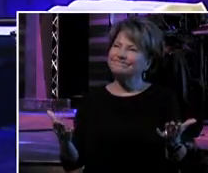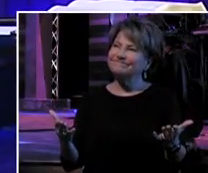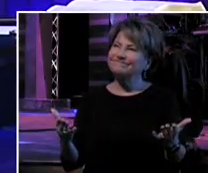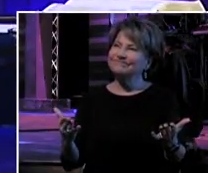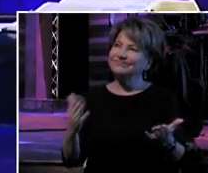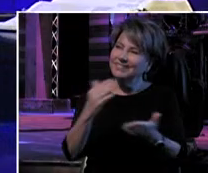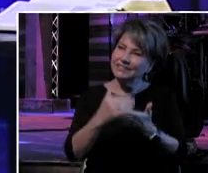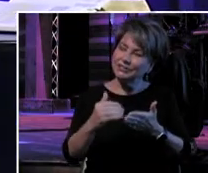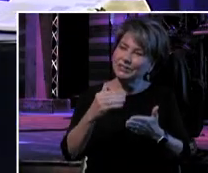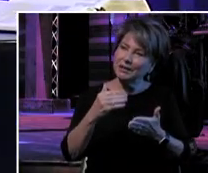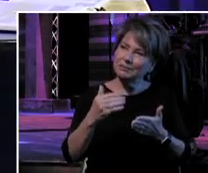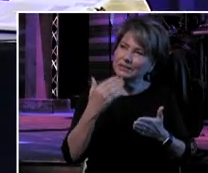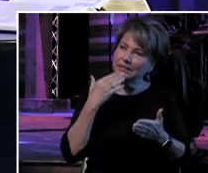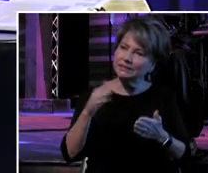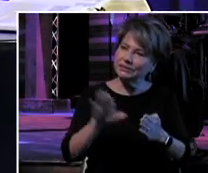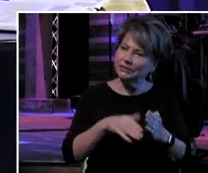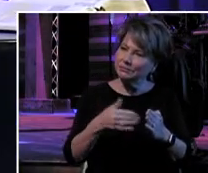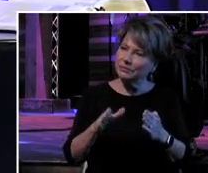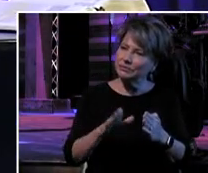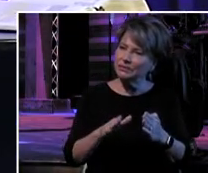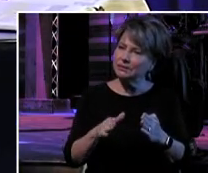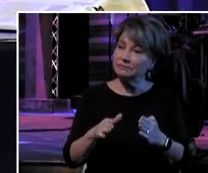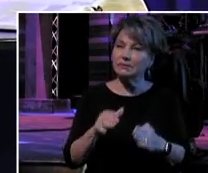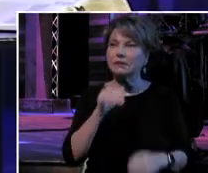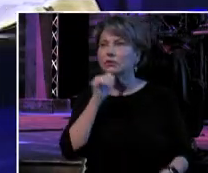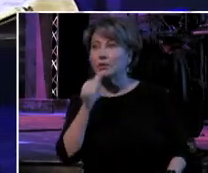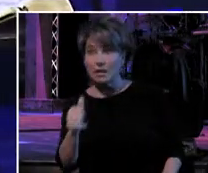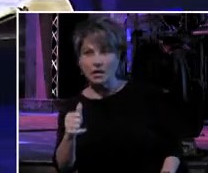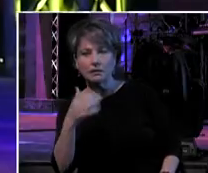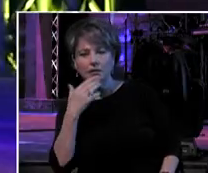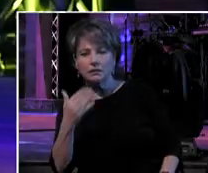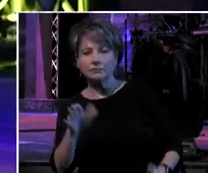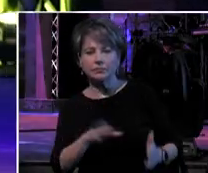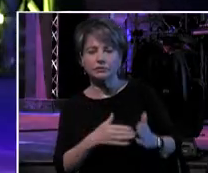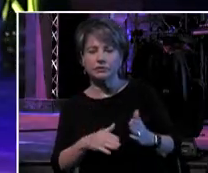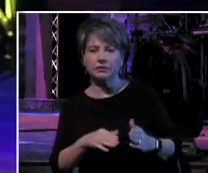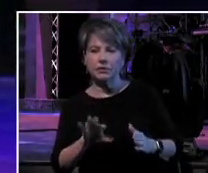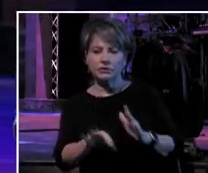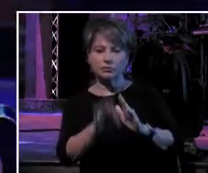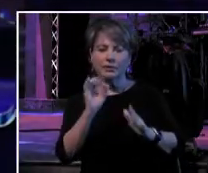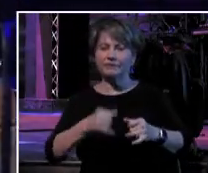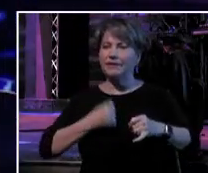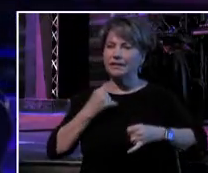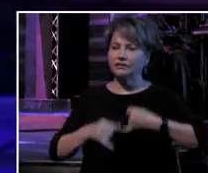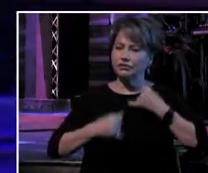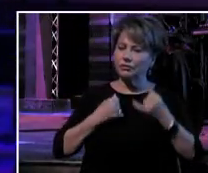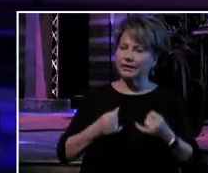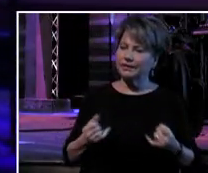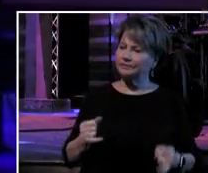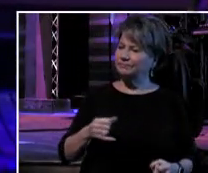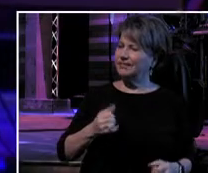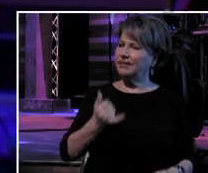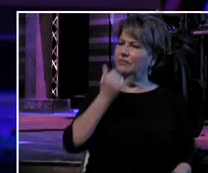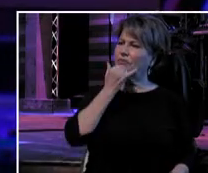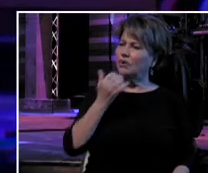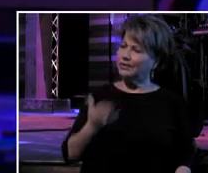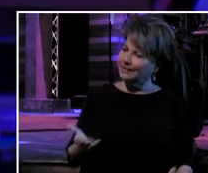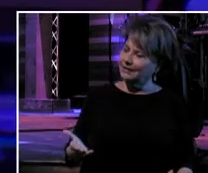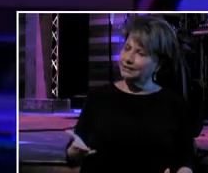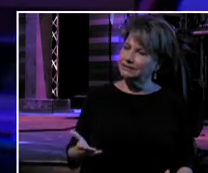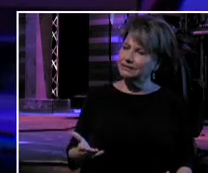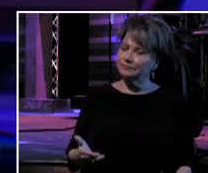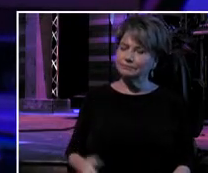them are pretty dangerous, to be quite honest with you. A lot of us are finding joy in all the wrong things. I